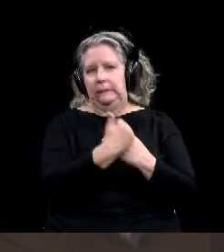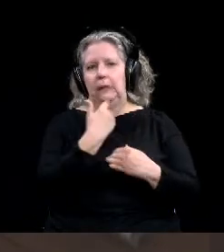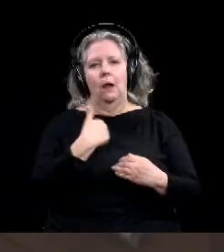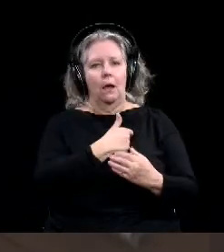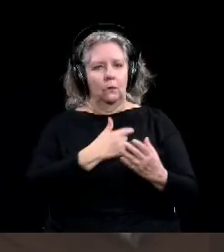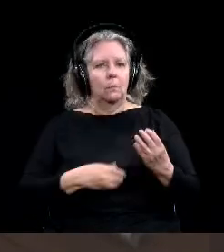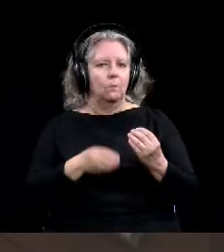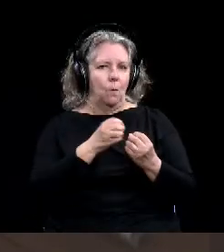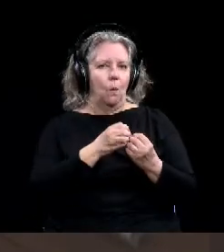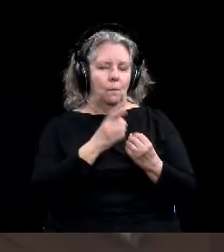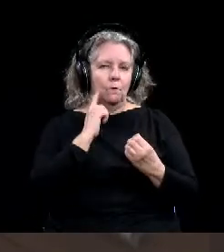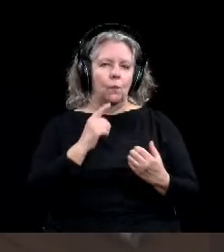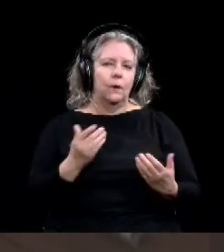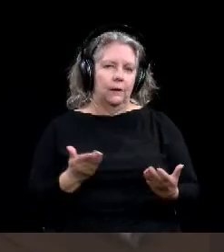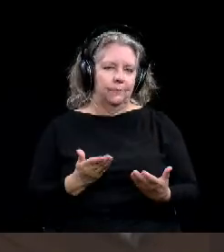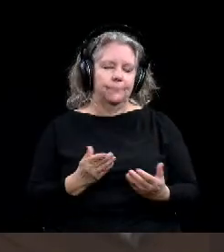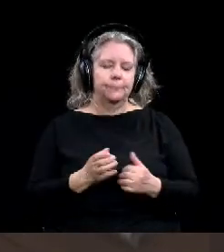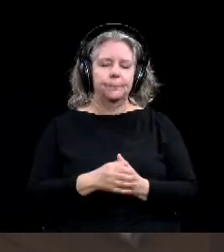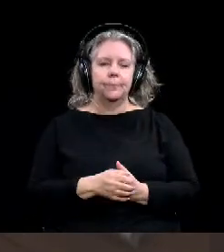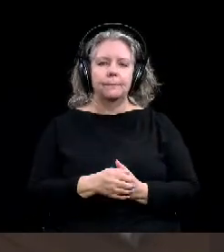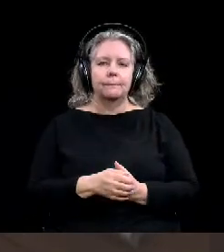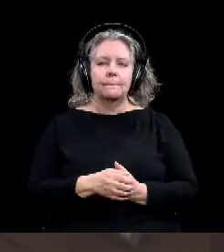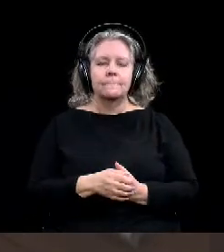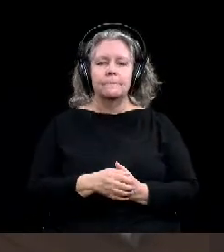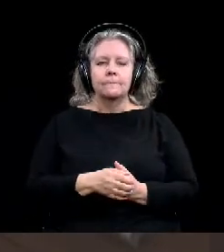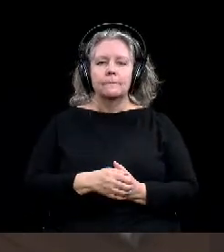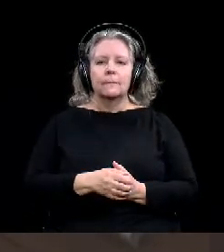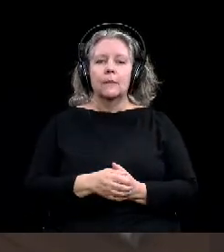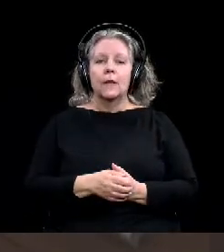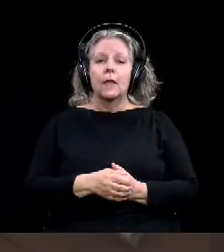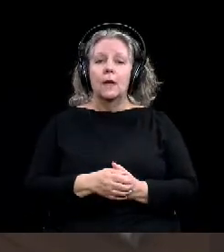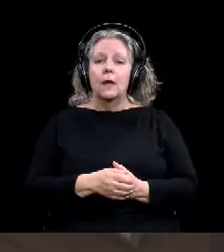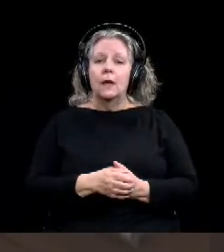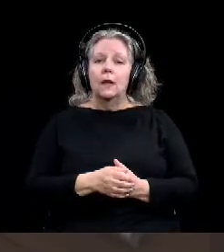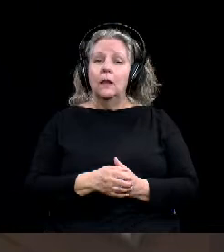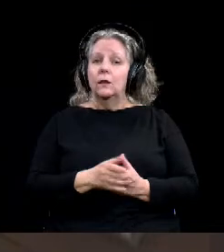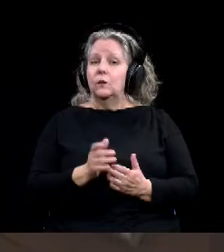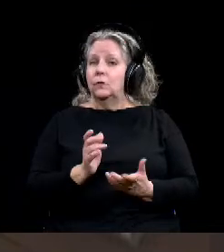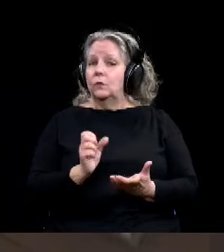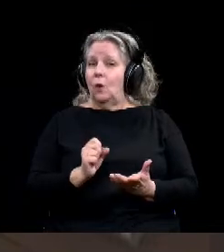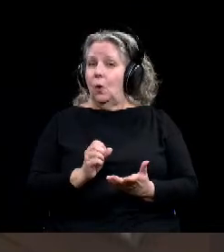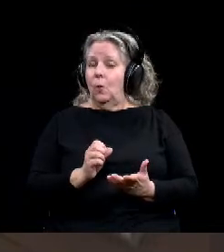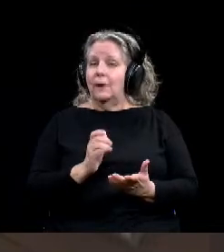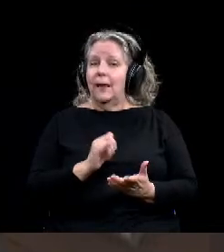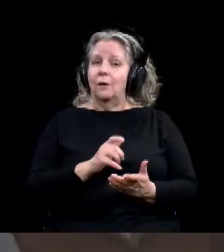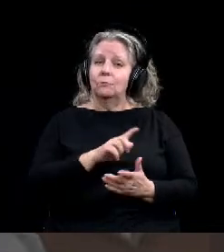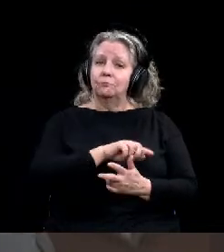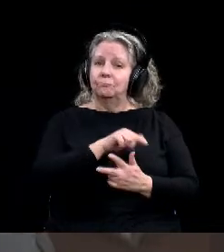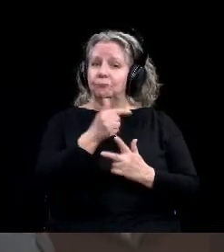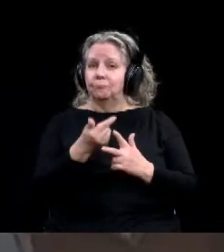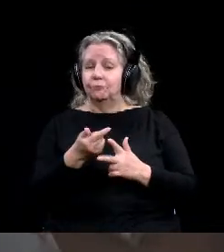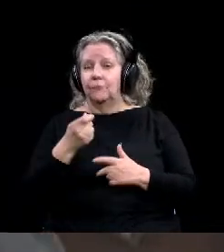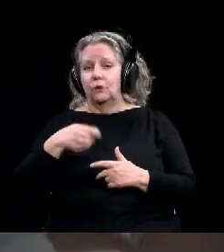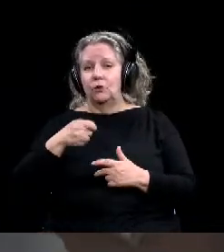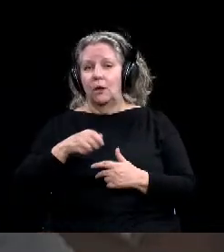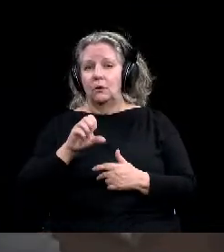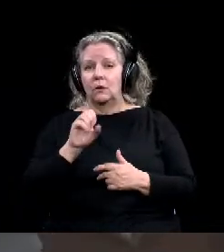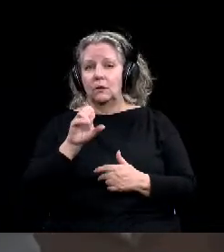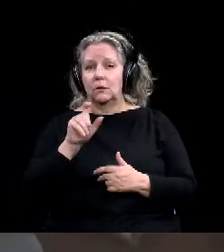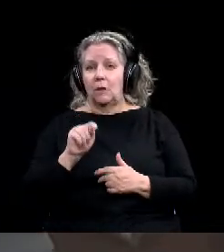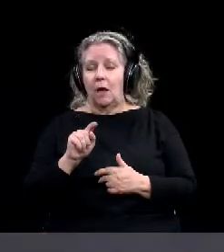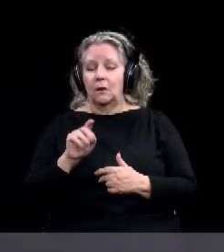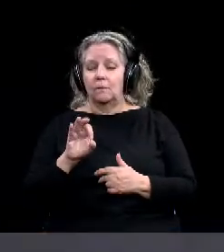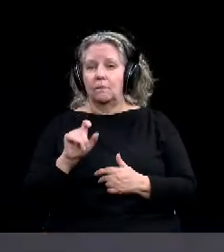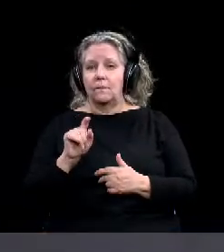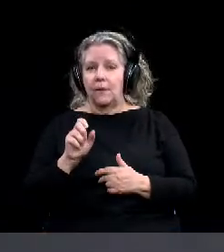So with that, I will turn it over to our judge, Scott Felton. Judge Felton? Good afternoon. Mm-hmm.